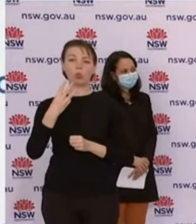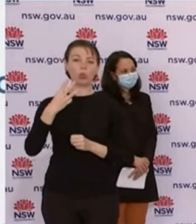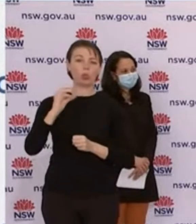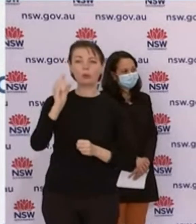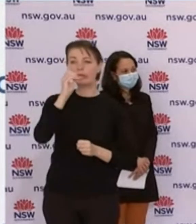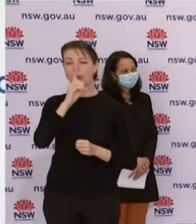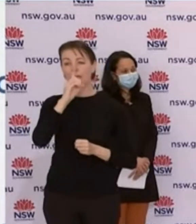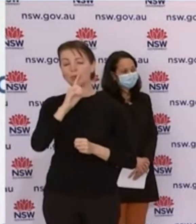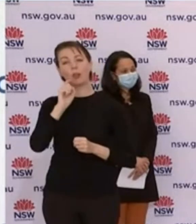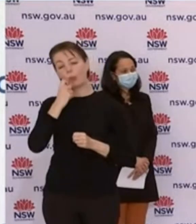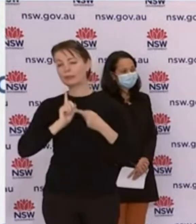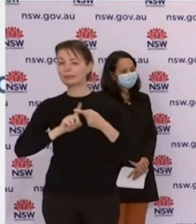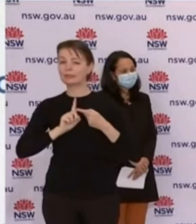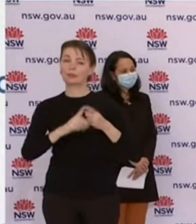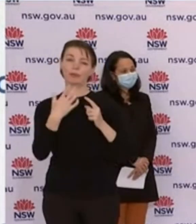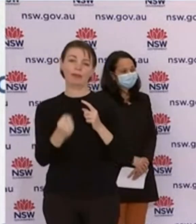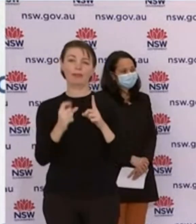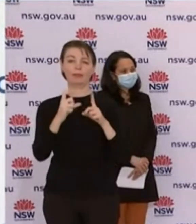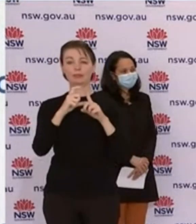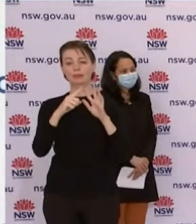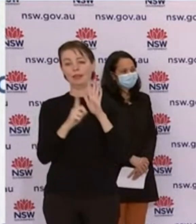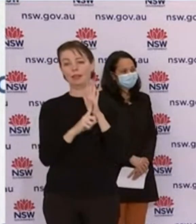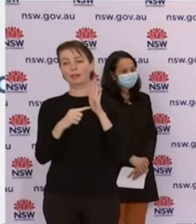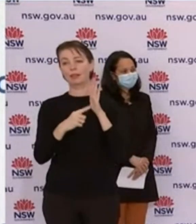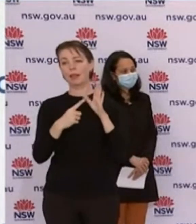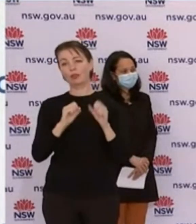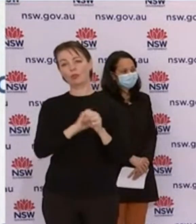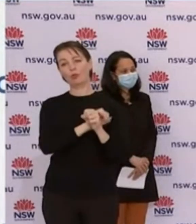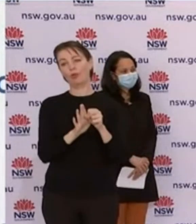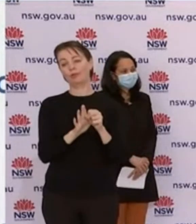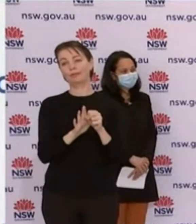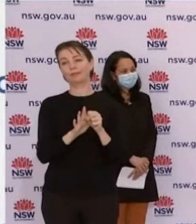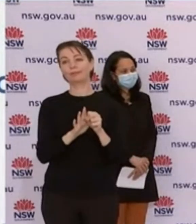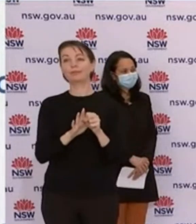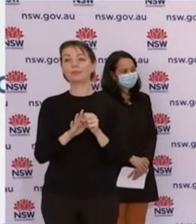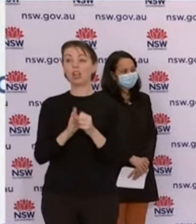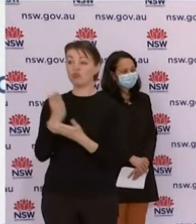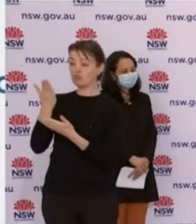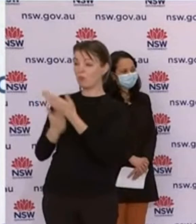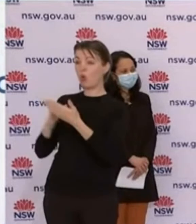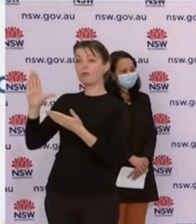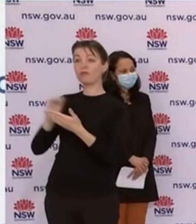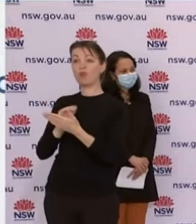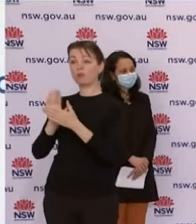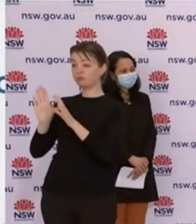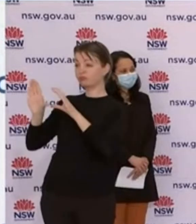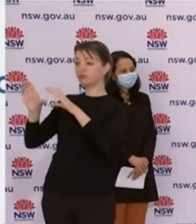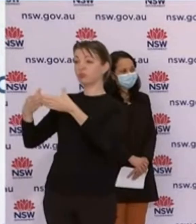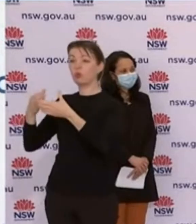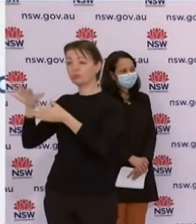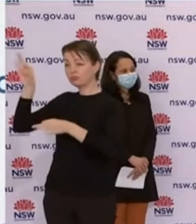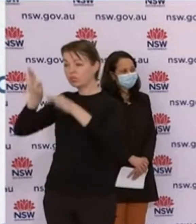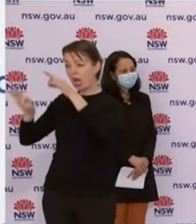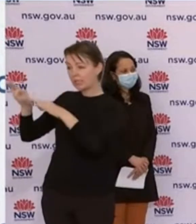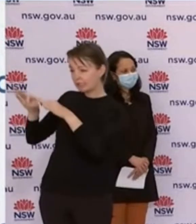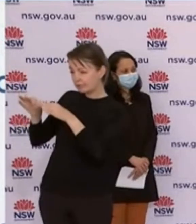increases. And that's why it's really important for all of us to come to terms with that. The Doherty report actually says once you hit 70% double dose,